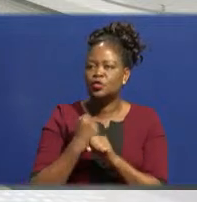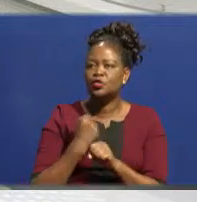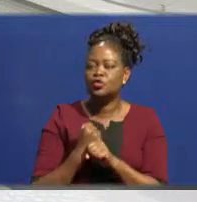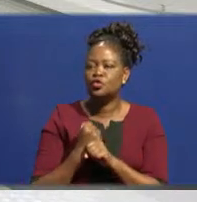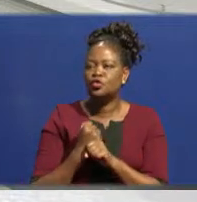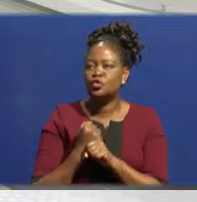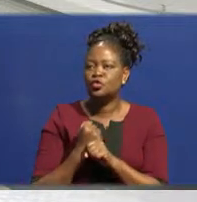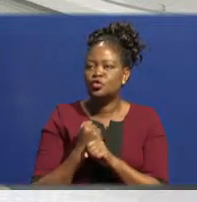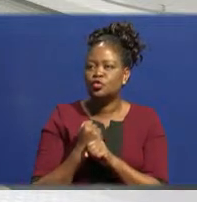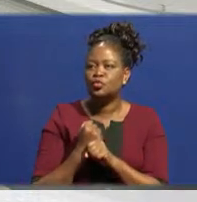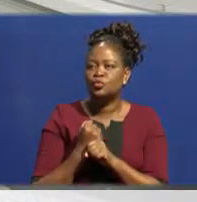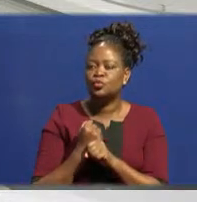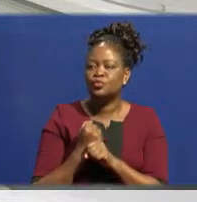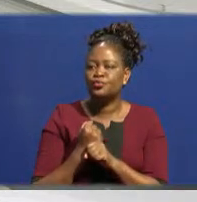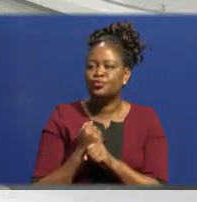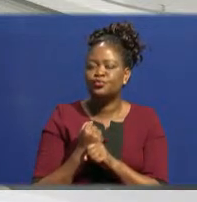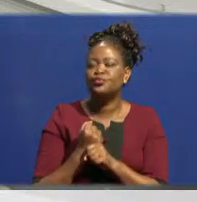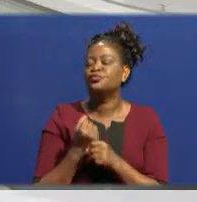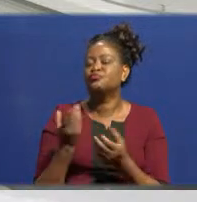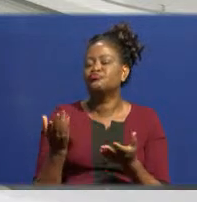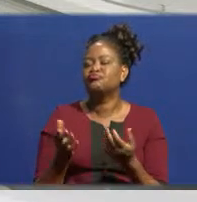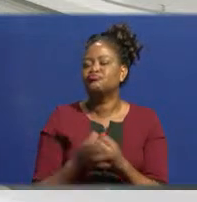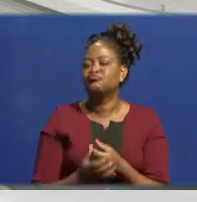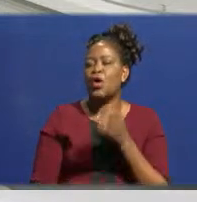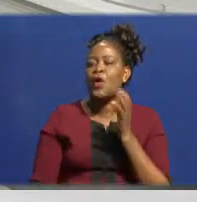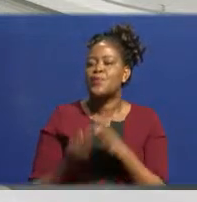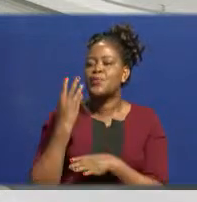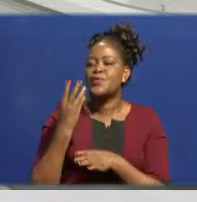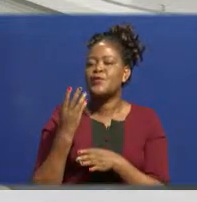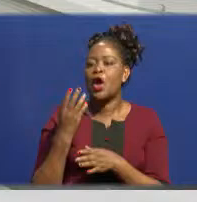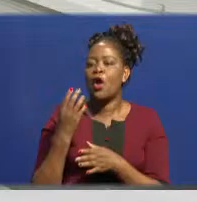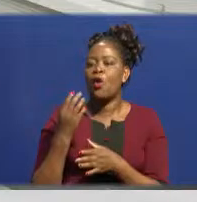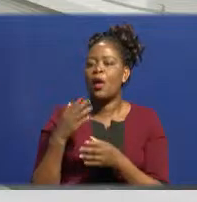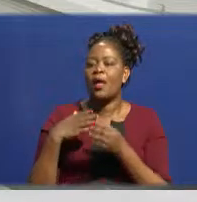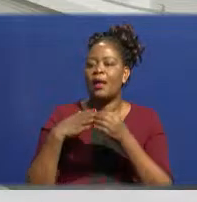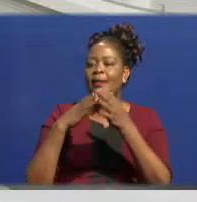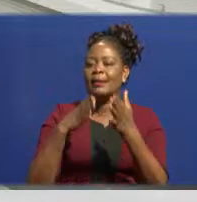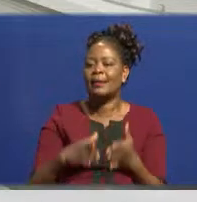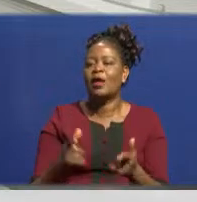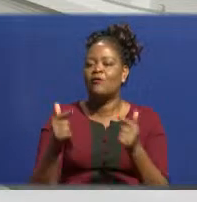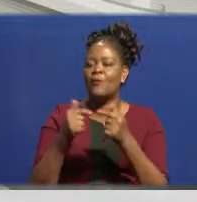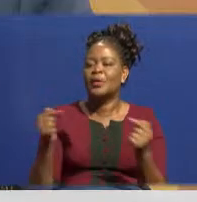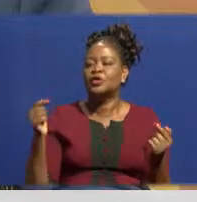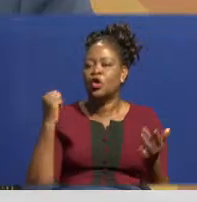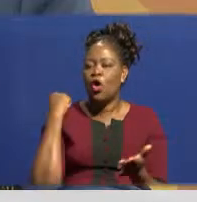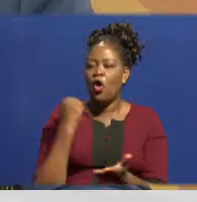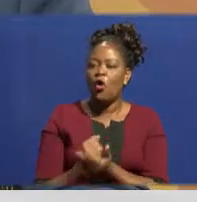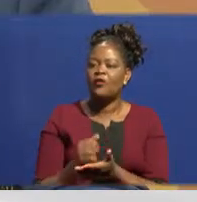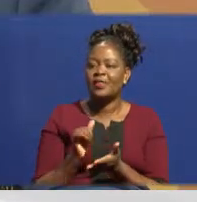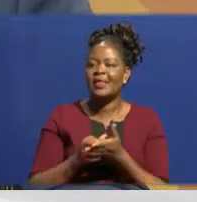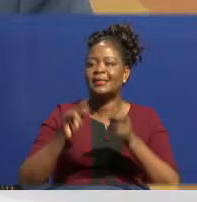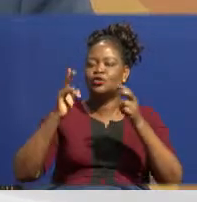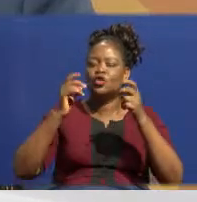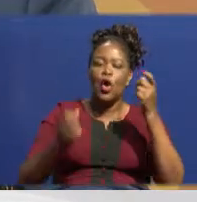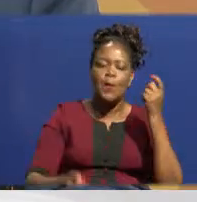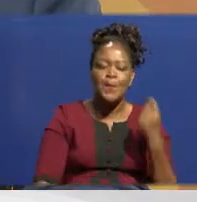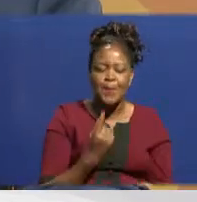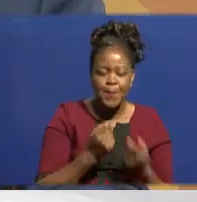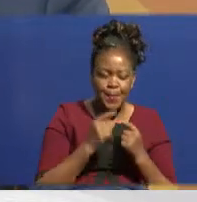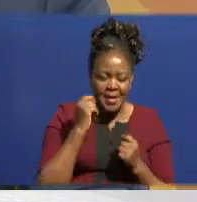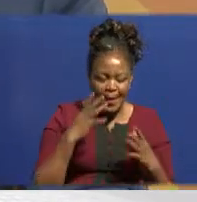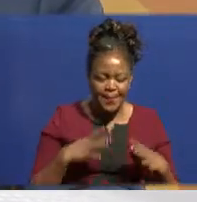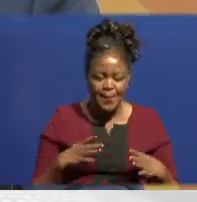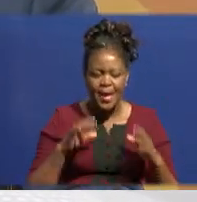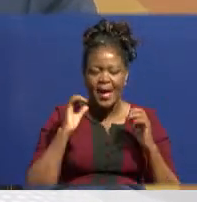stress out the issues of creating leader of opposition office so that issues raised by the Kenyans can